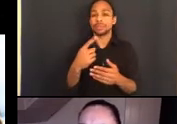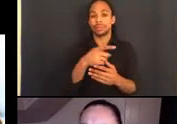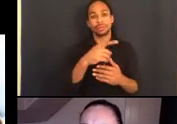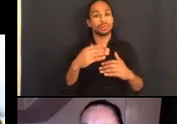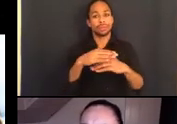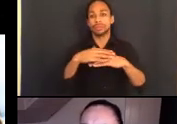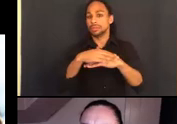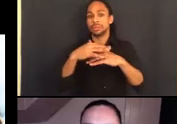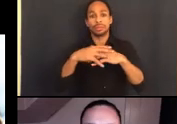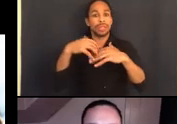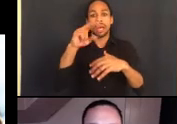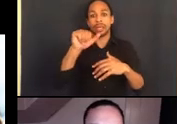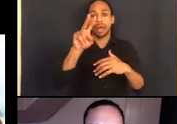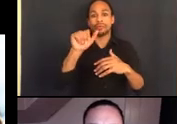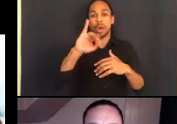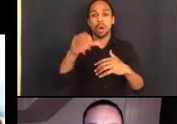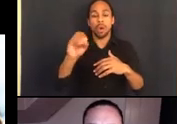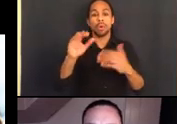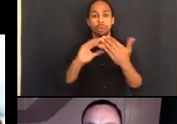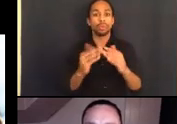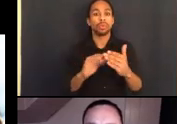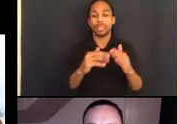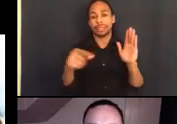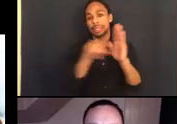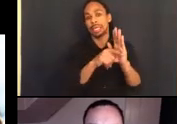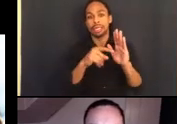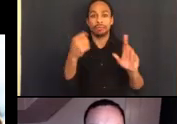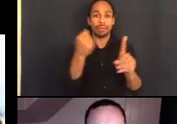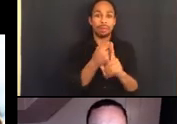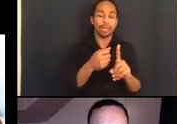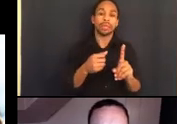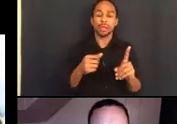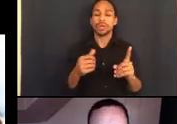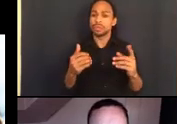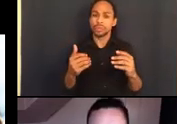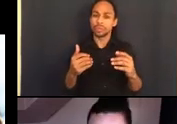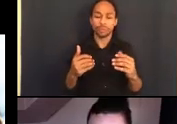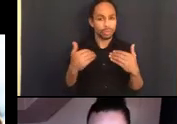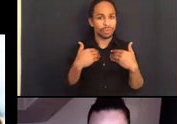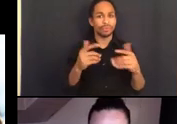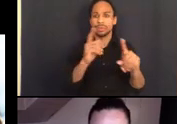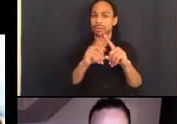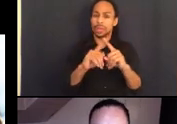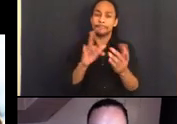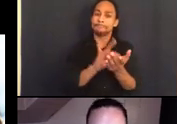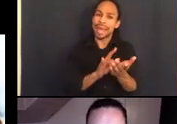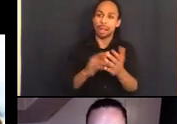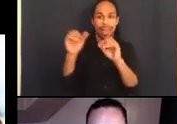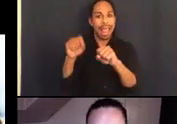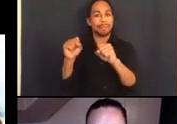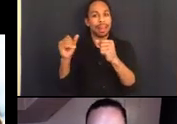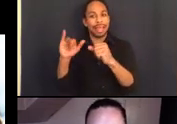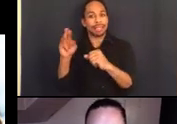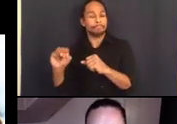communities. You know, there's a lot of things happening, this rolling out of medical ableism that